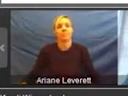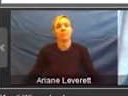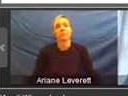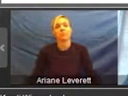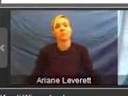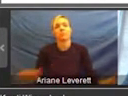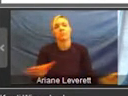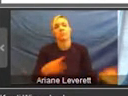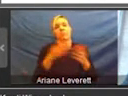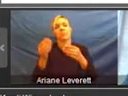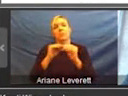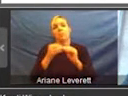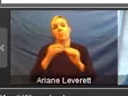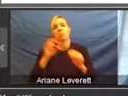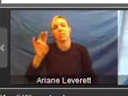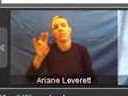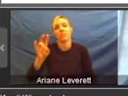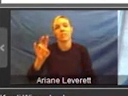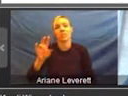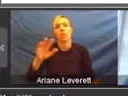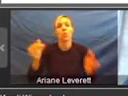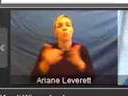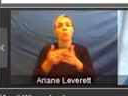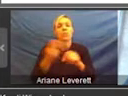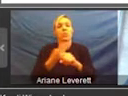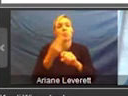and improve.